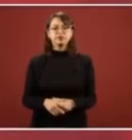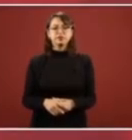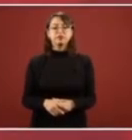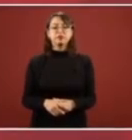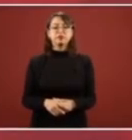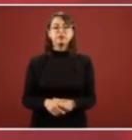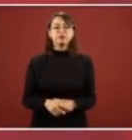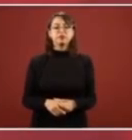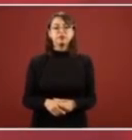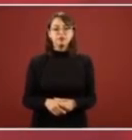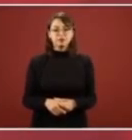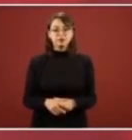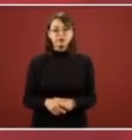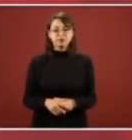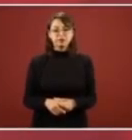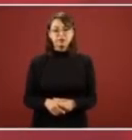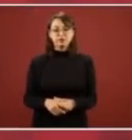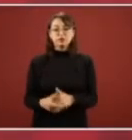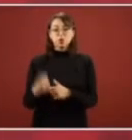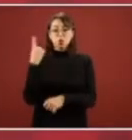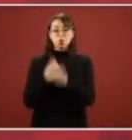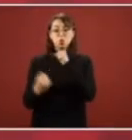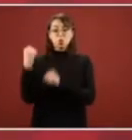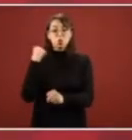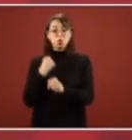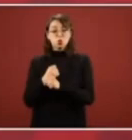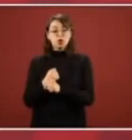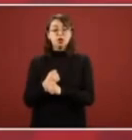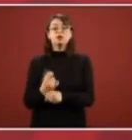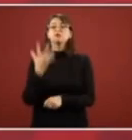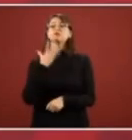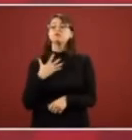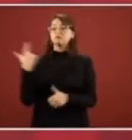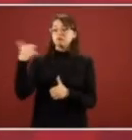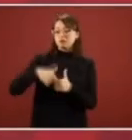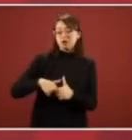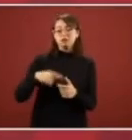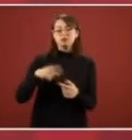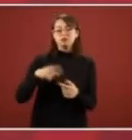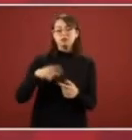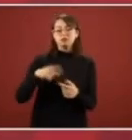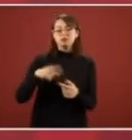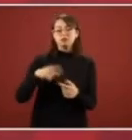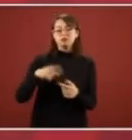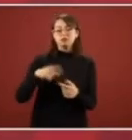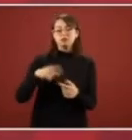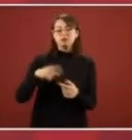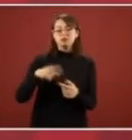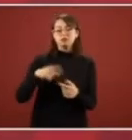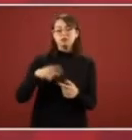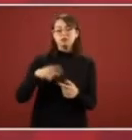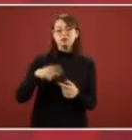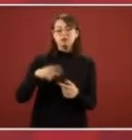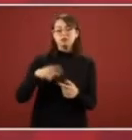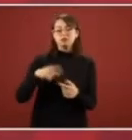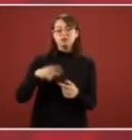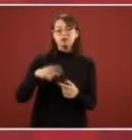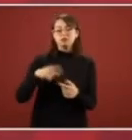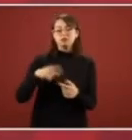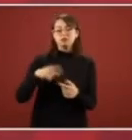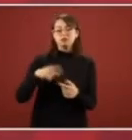El año pasado no hubo aumentos en los precios de las gasolinas, del diésel, del gas, de la... Last year, we had